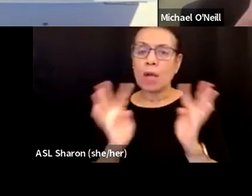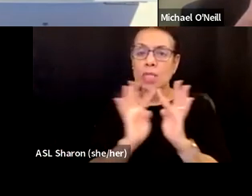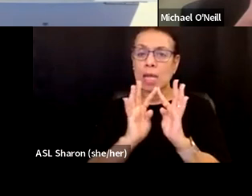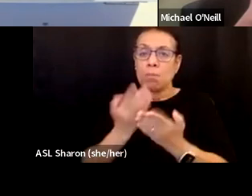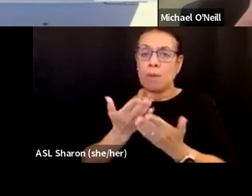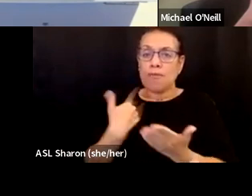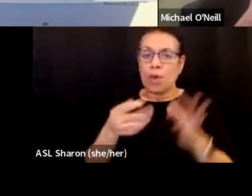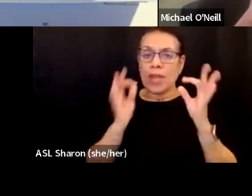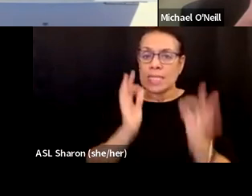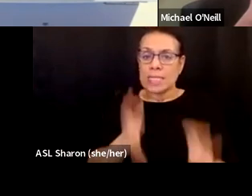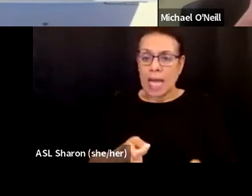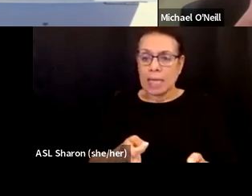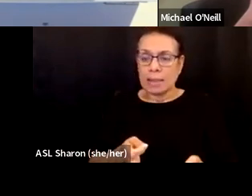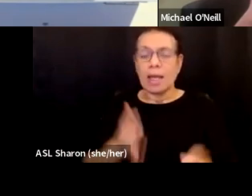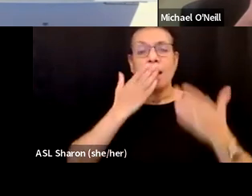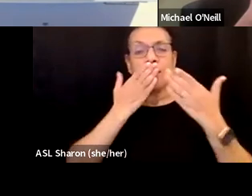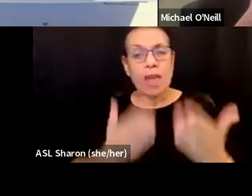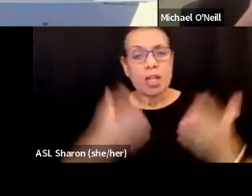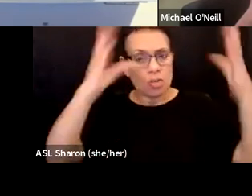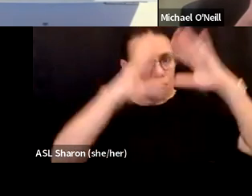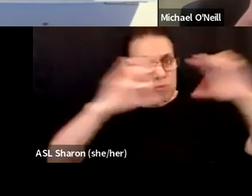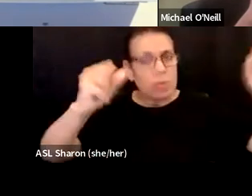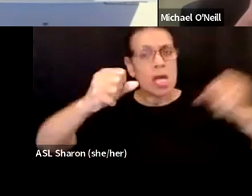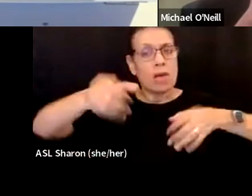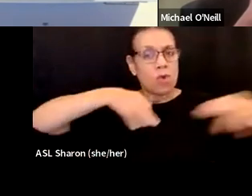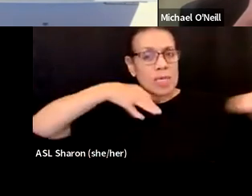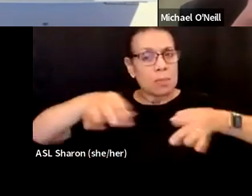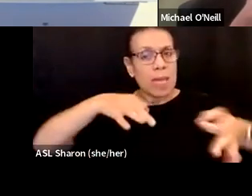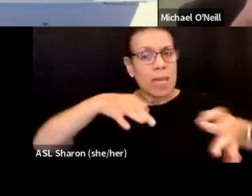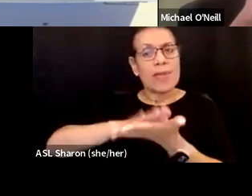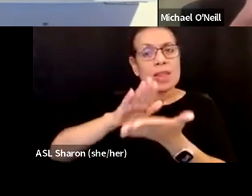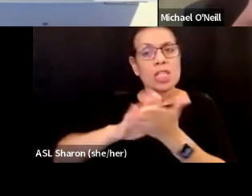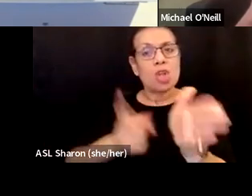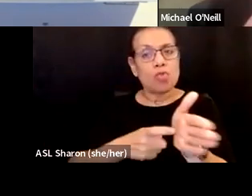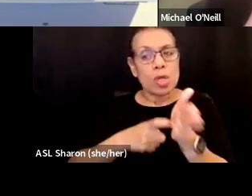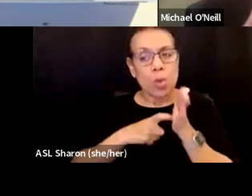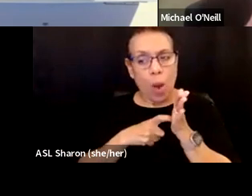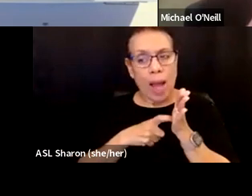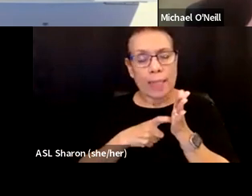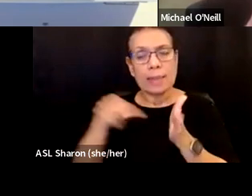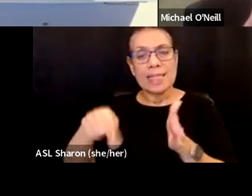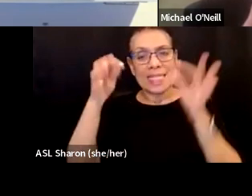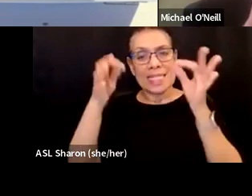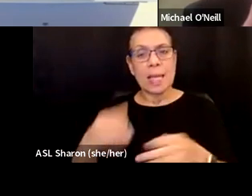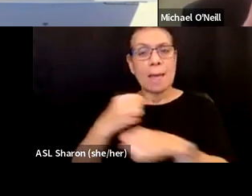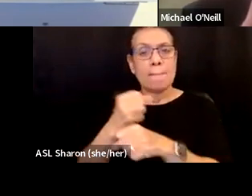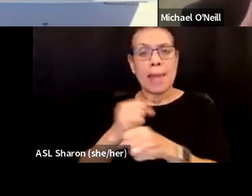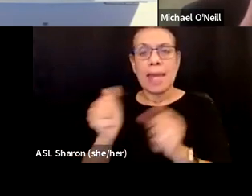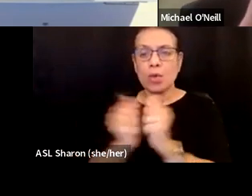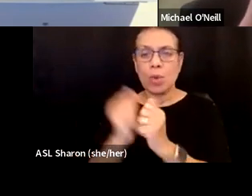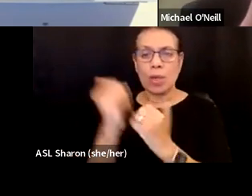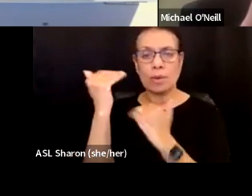was made thank you dr cassellius for explaining to me that the state required that this decision be made within 30